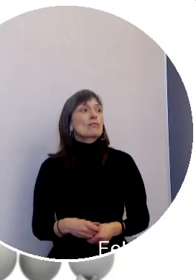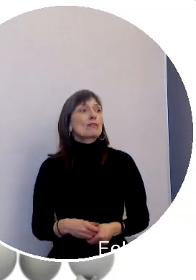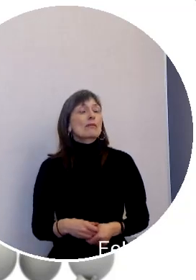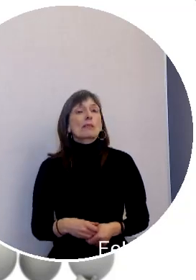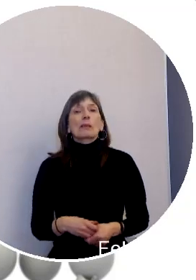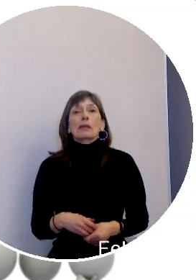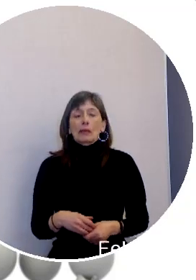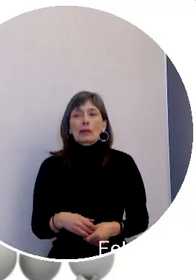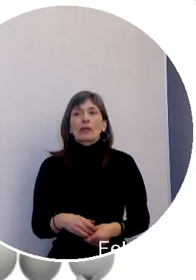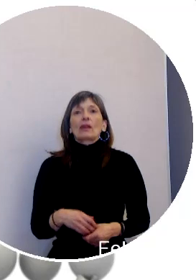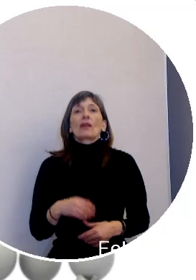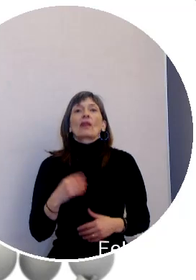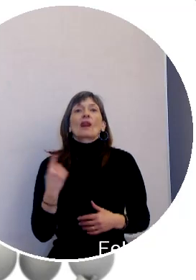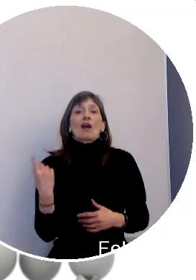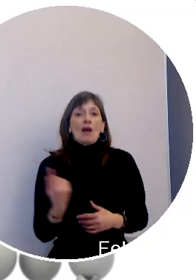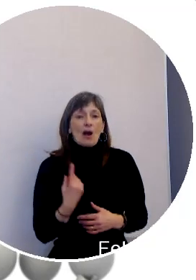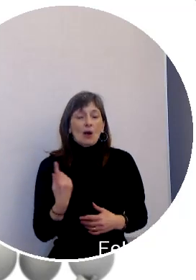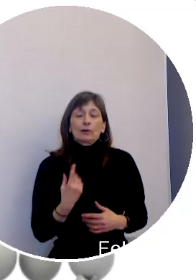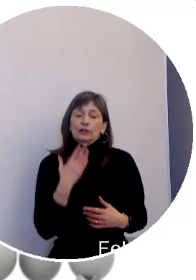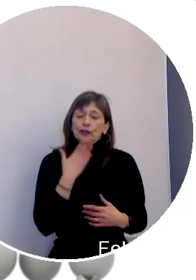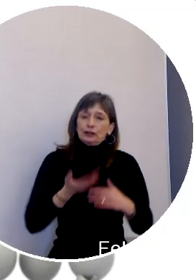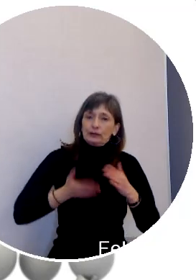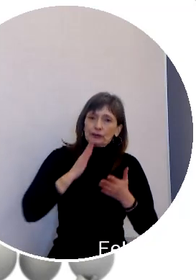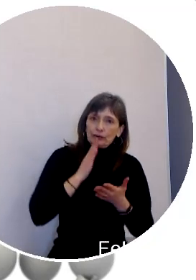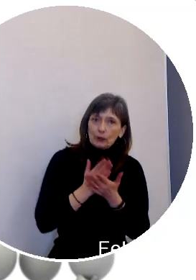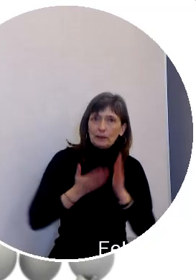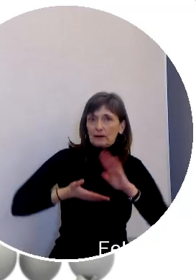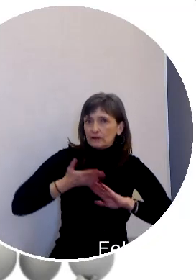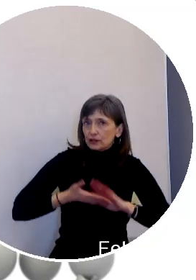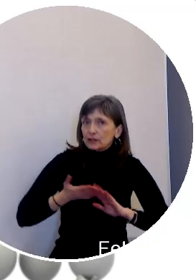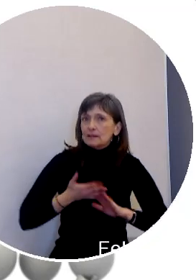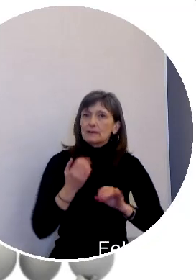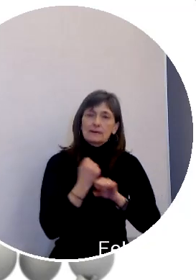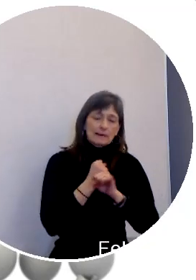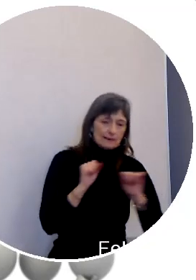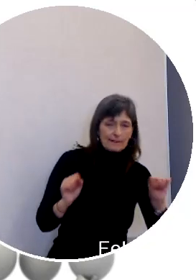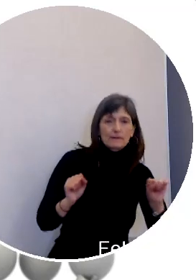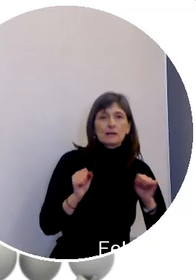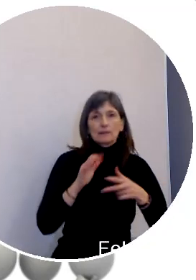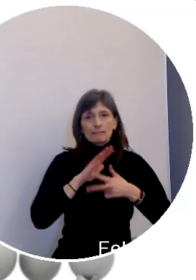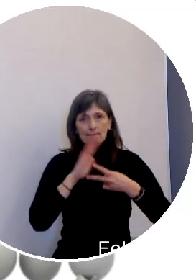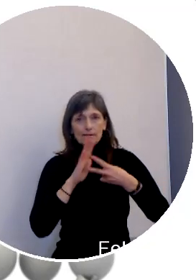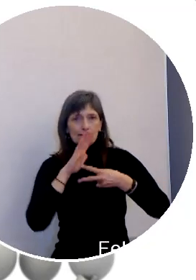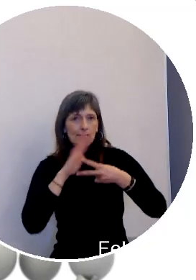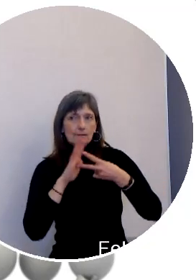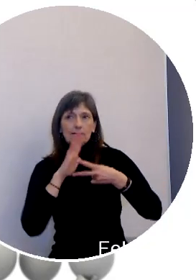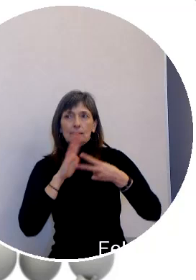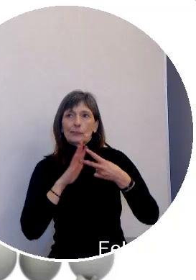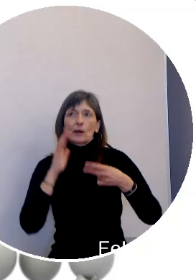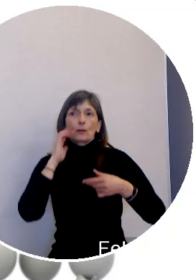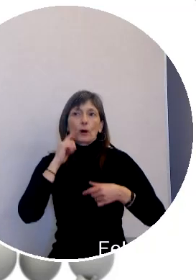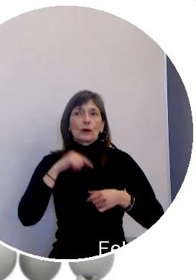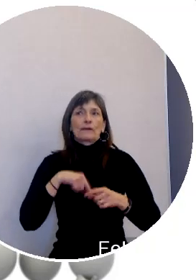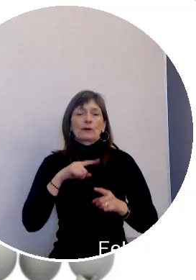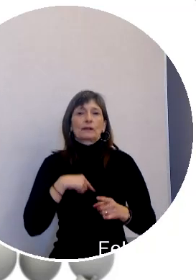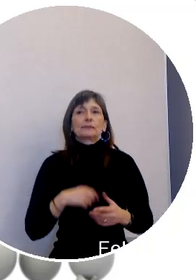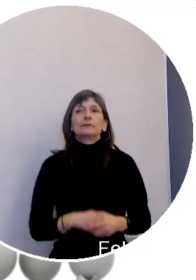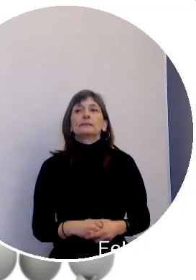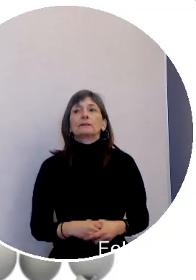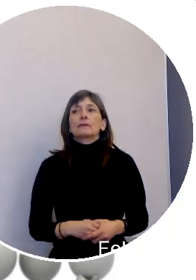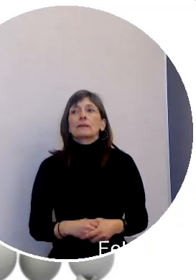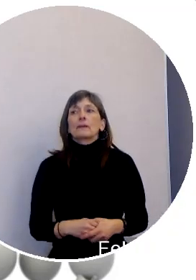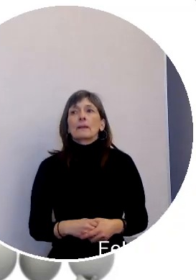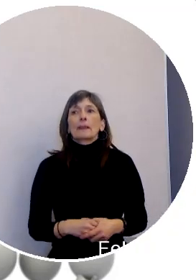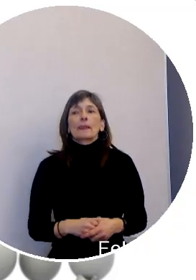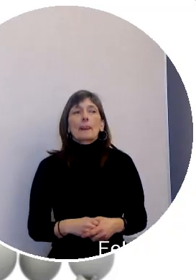Director. Yes, always pleased to talk about efficiency and, of course, safety, our number one priority in the district for our